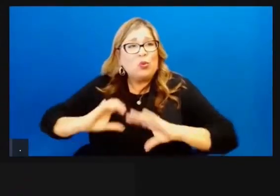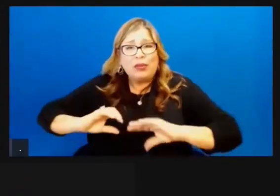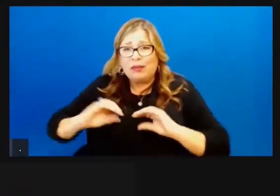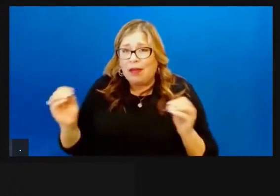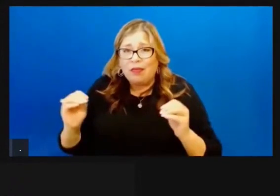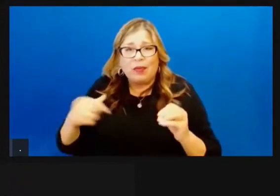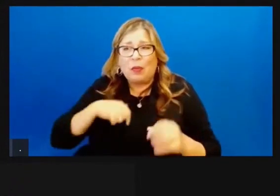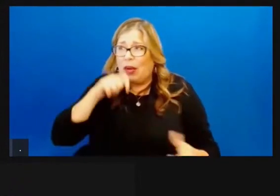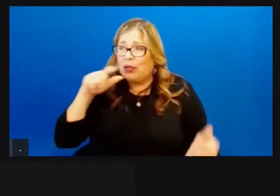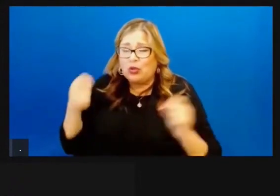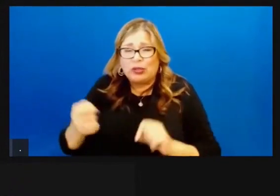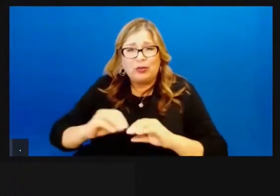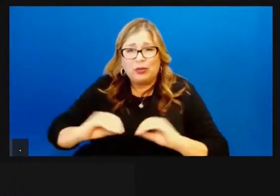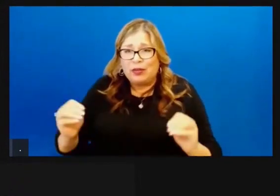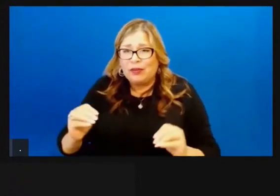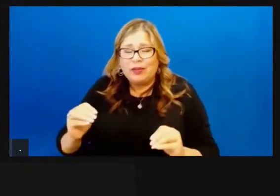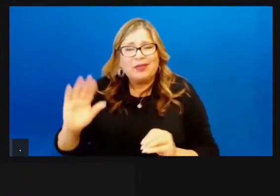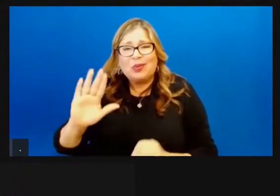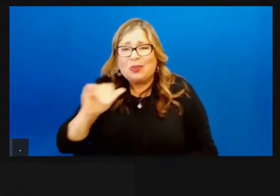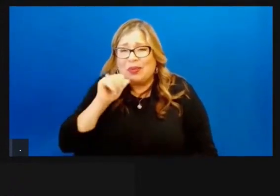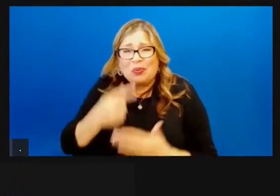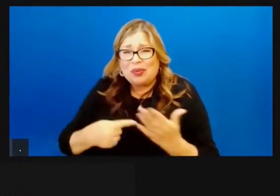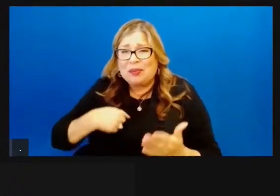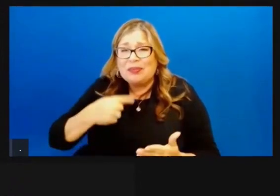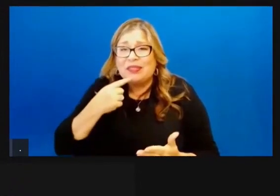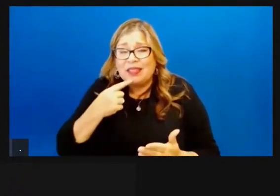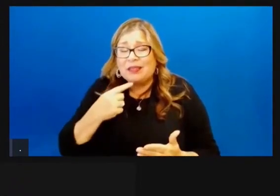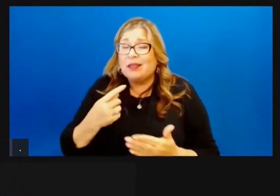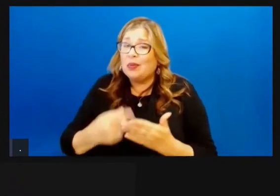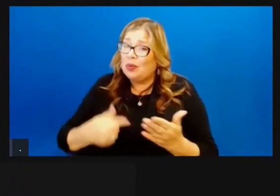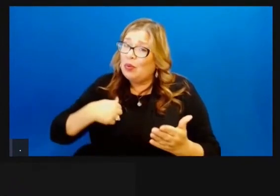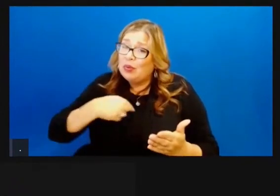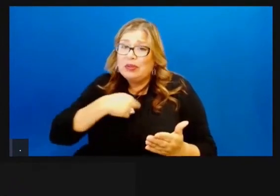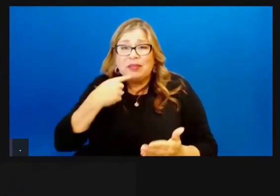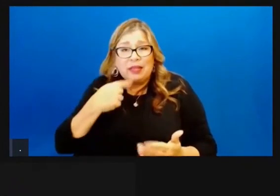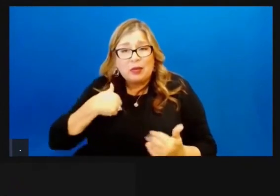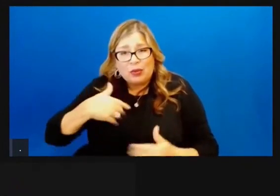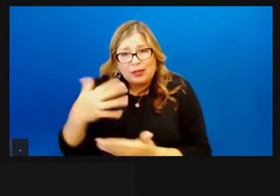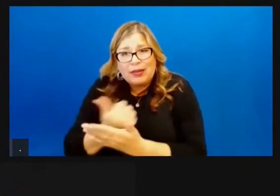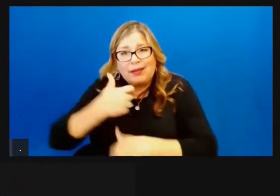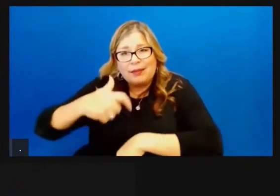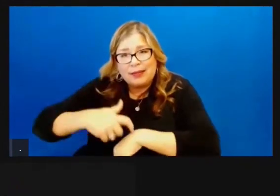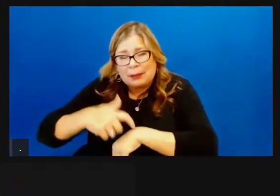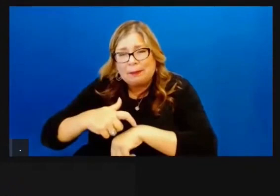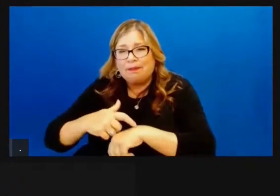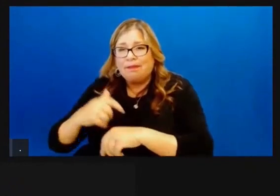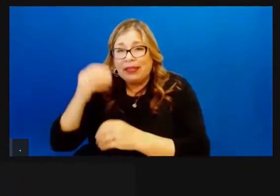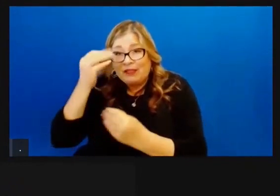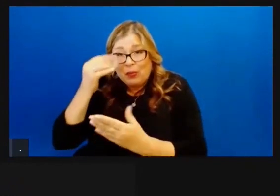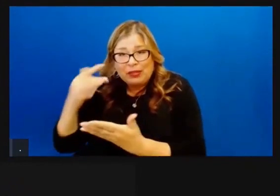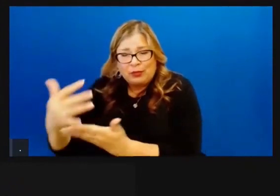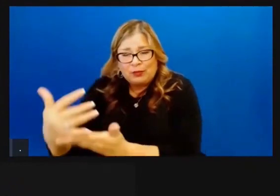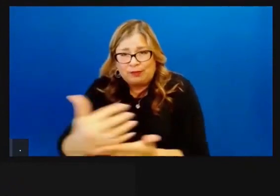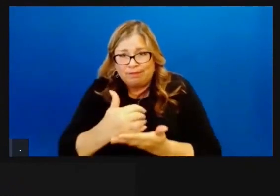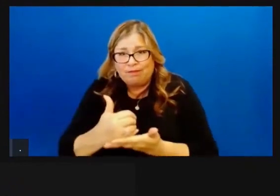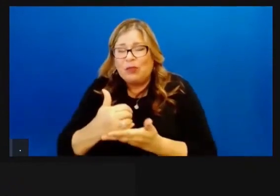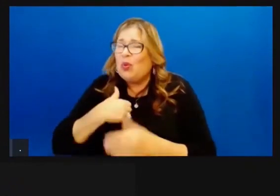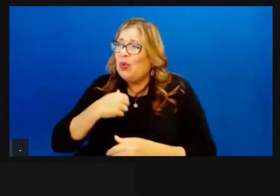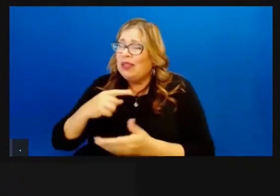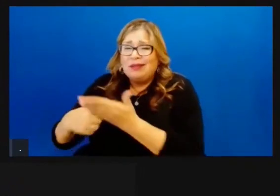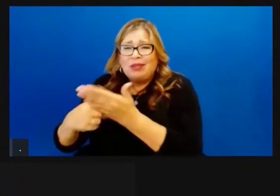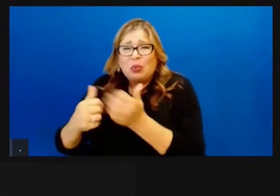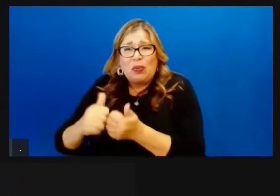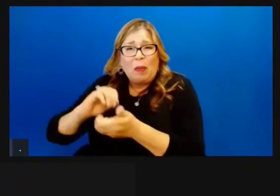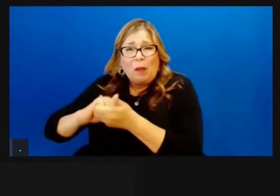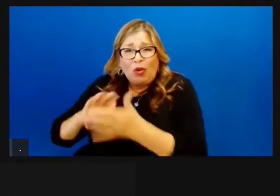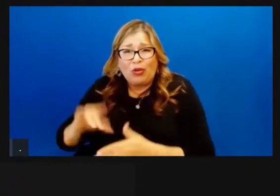to consider the information, work with our partners across the state to make sure when the move is made that